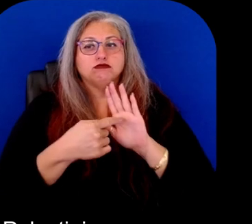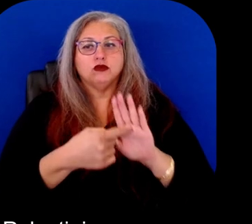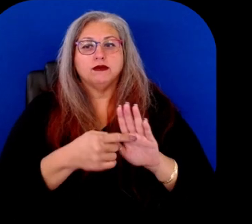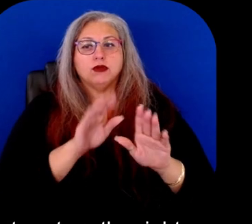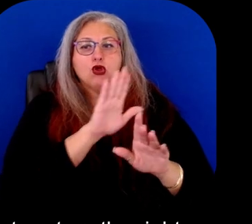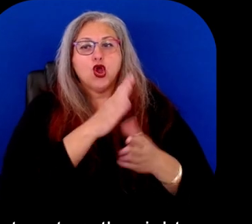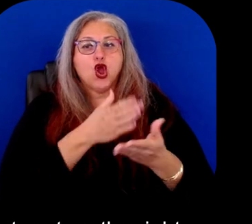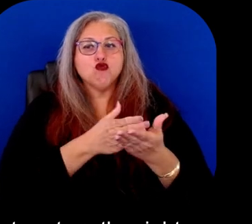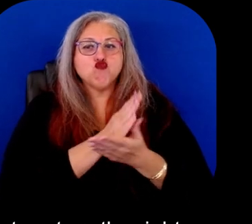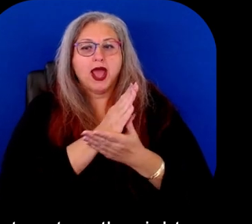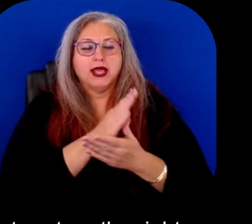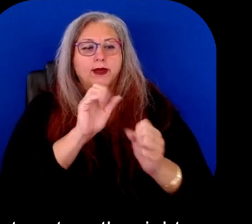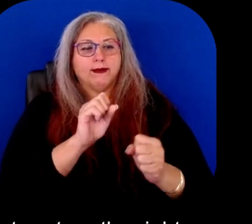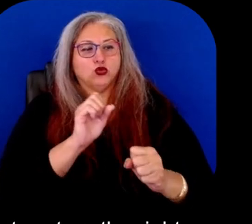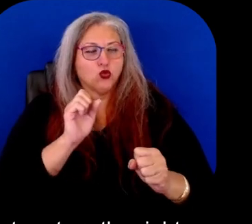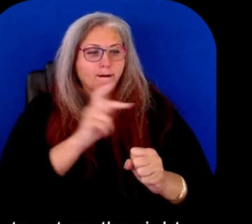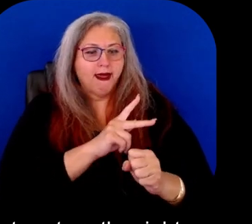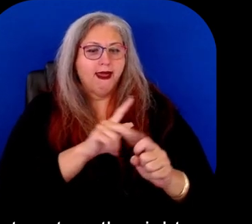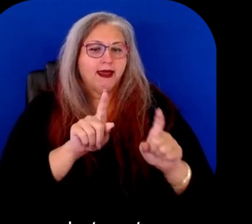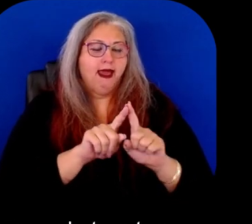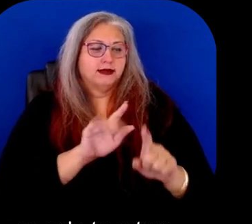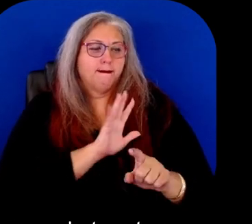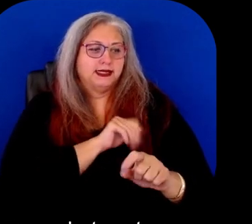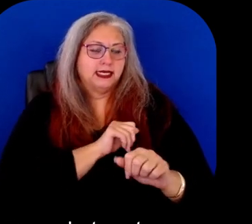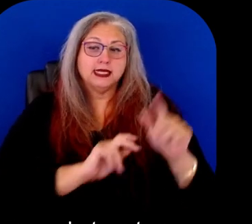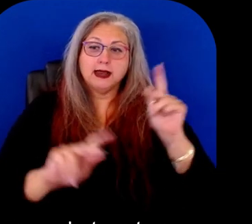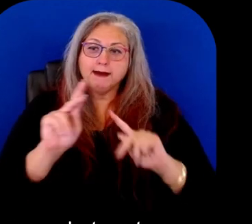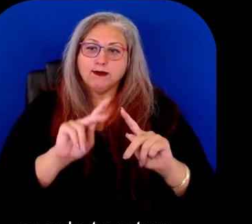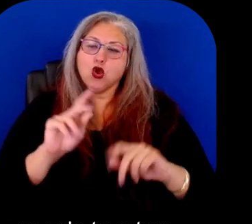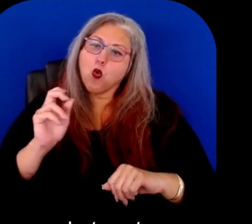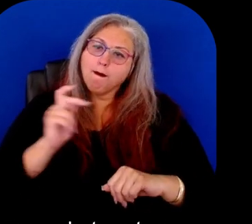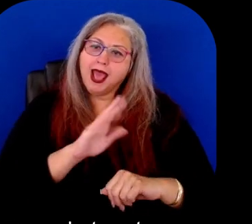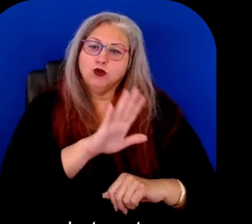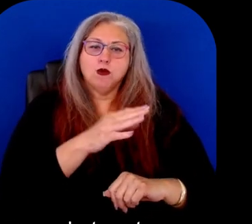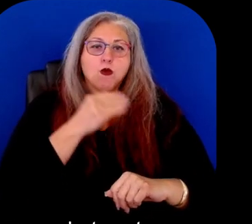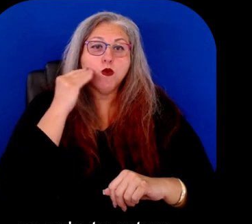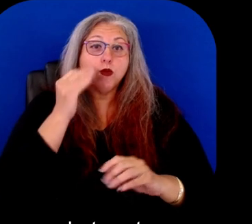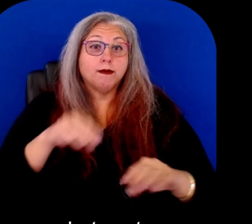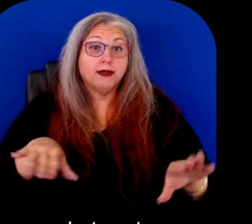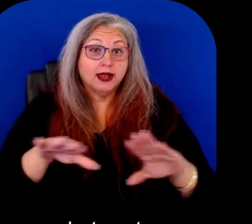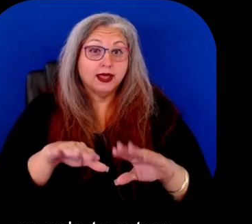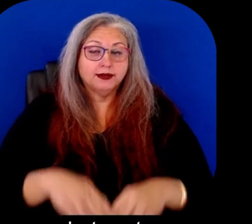her right to return, the right of the Palestinian people to return to their homeland.